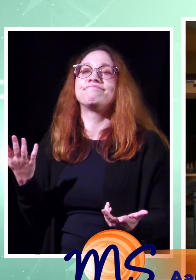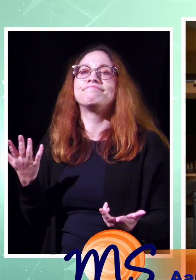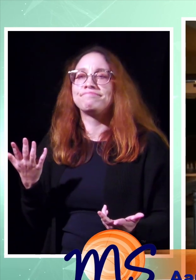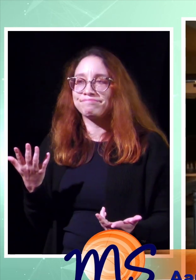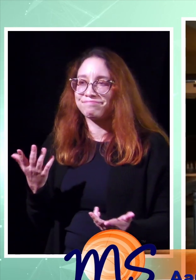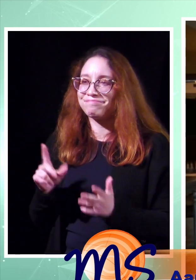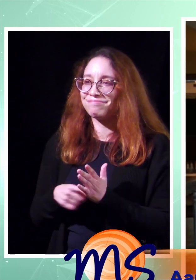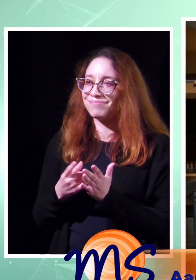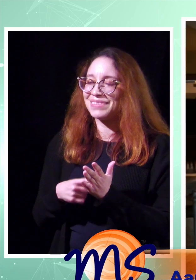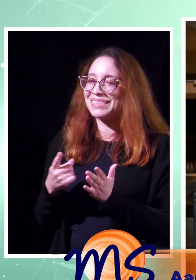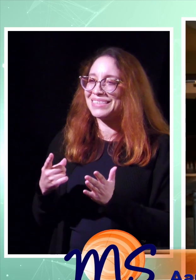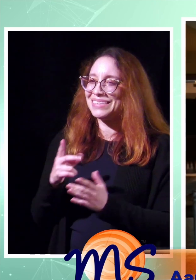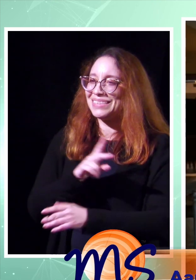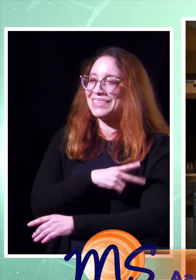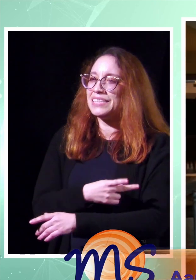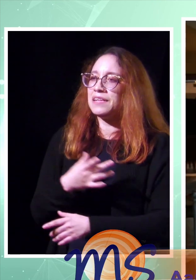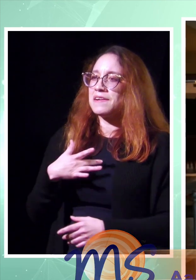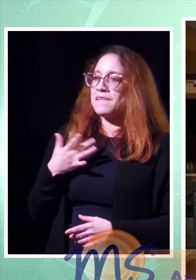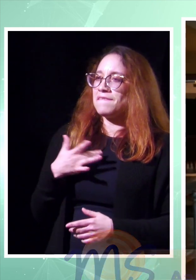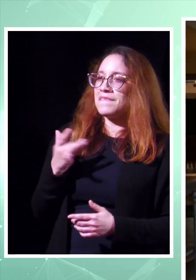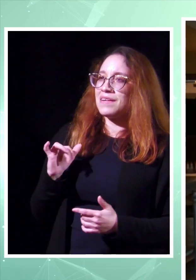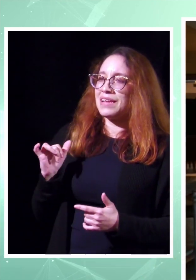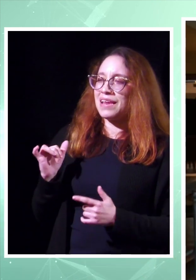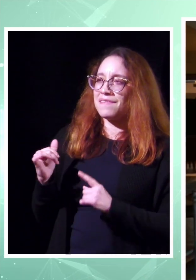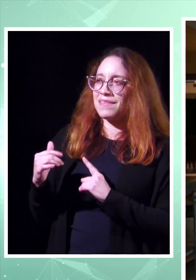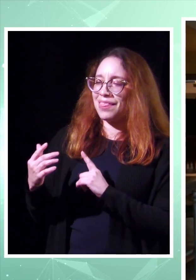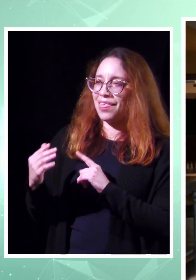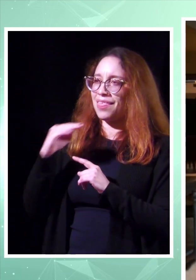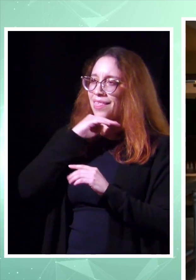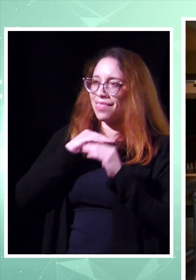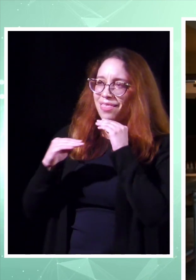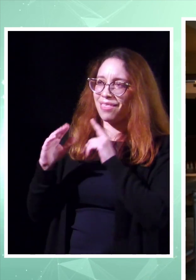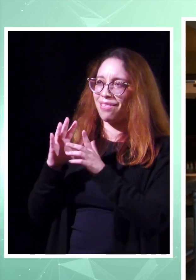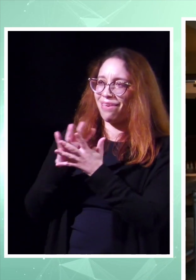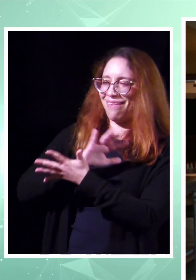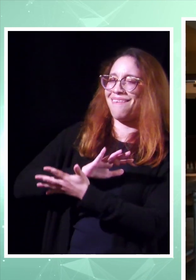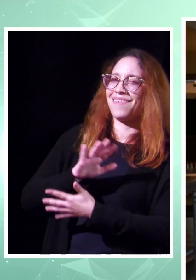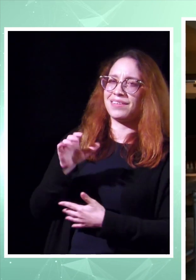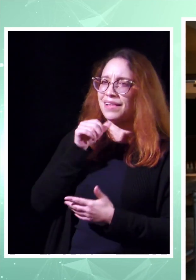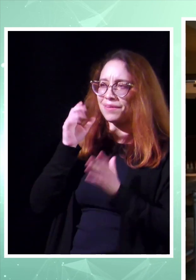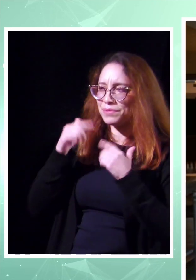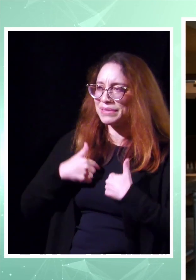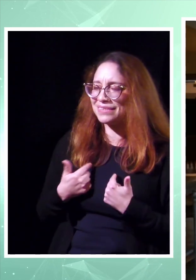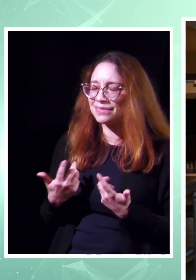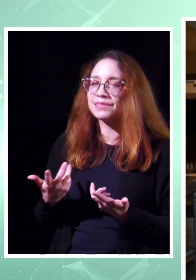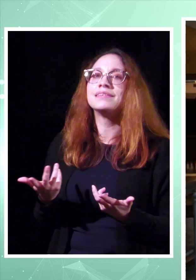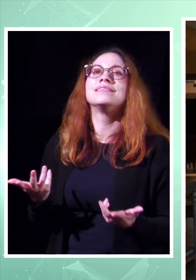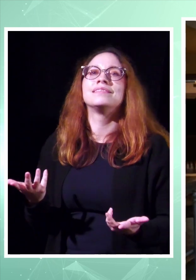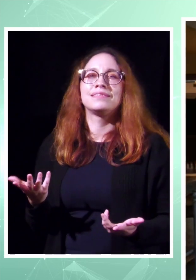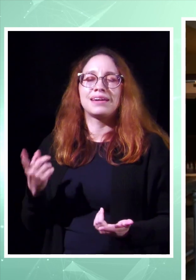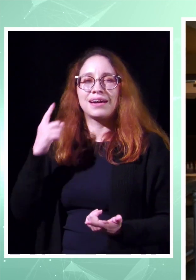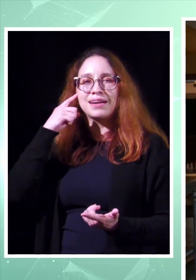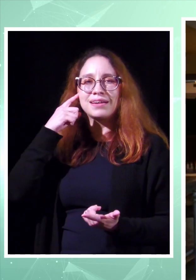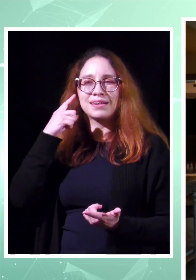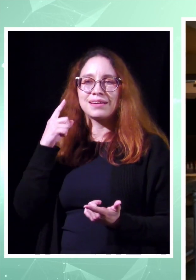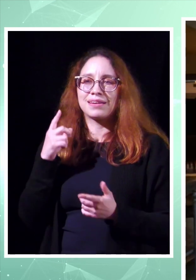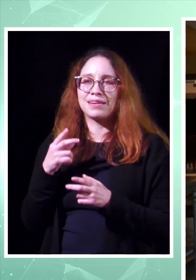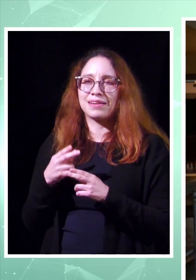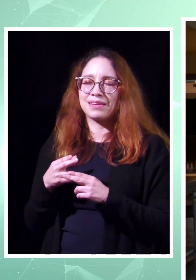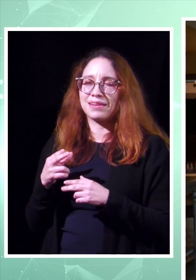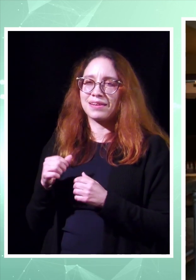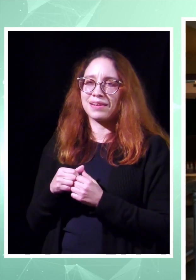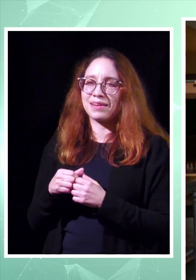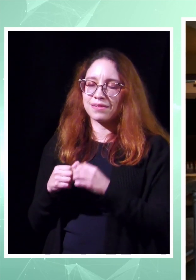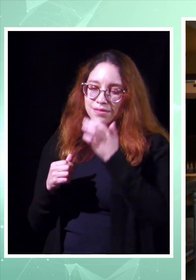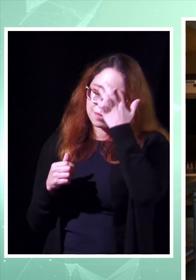at times, the patient can almost feel like they're gaslit, like the doctor's not listening. And I think calling into scripture